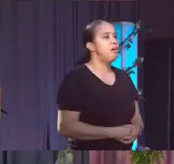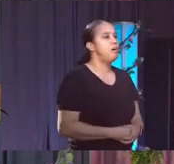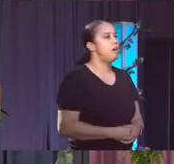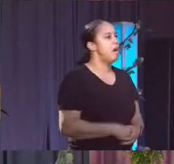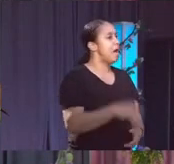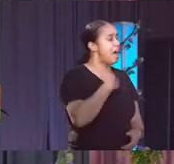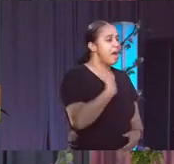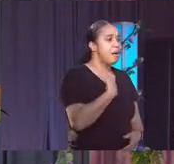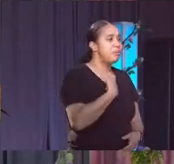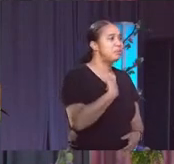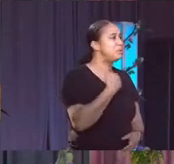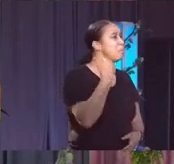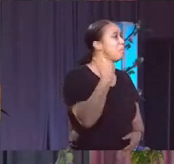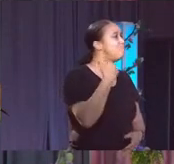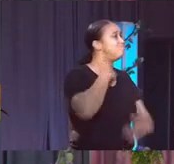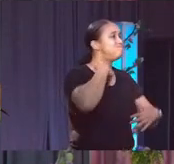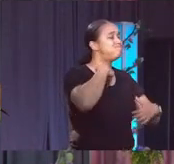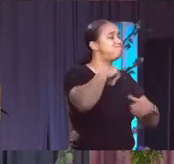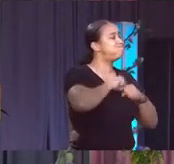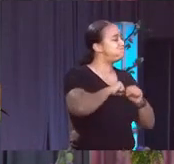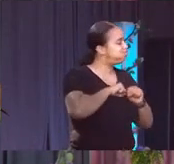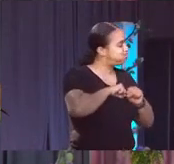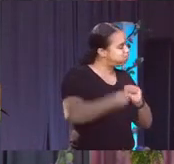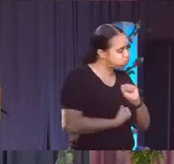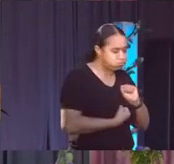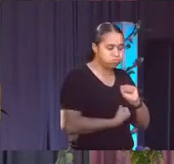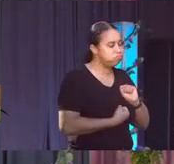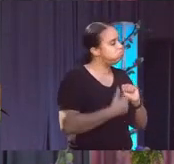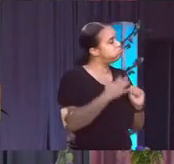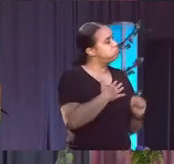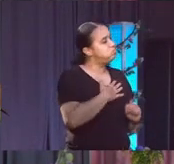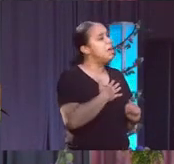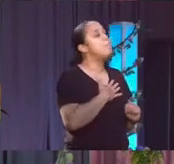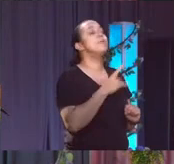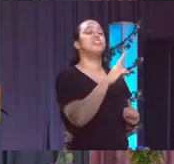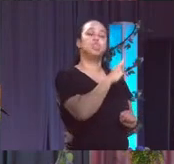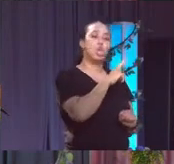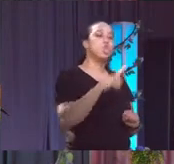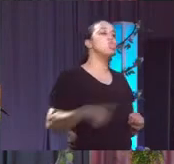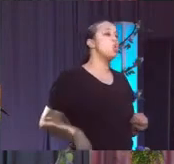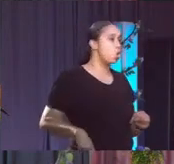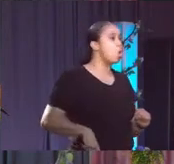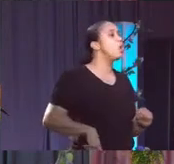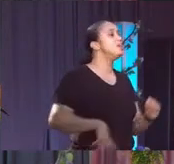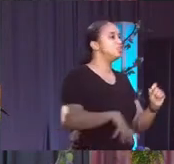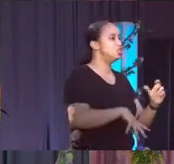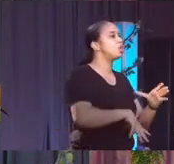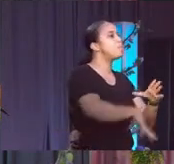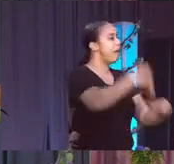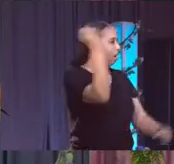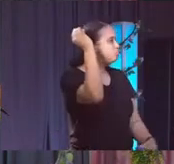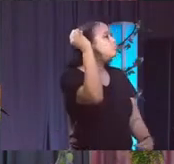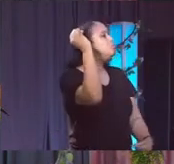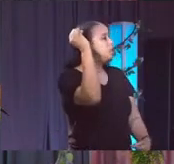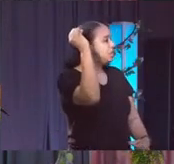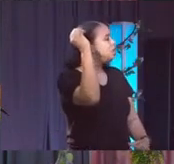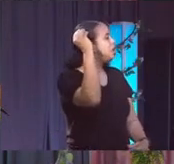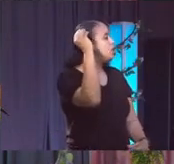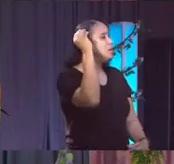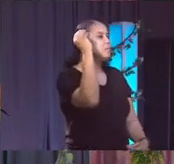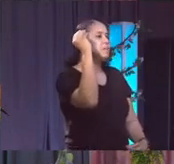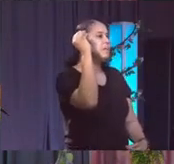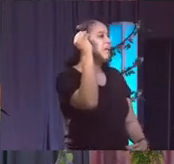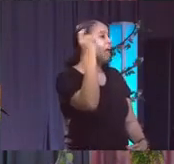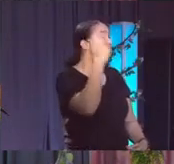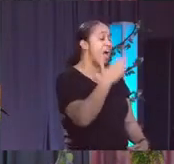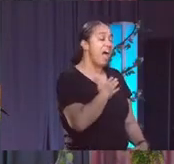I was broke down. And then the Lord broke me out. Come on, help me talk somebody. I was